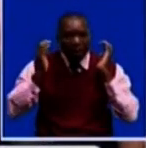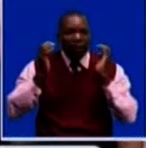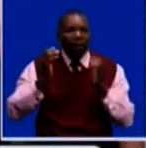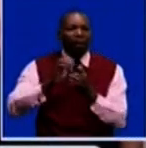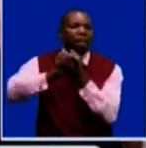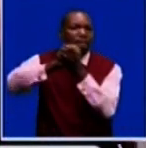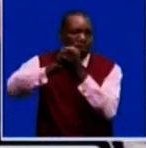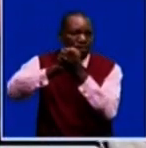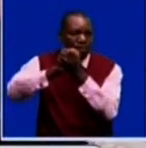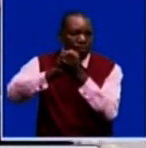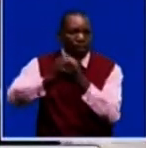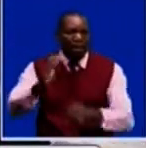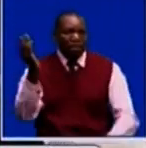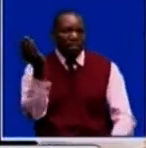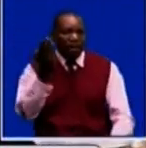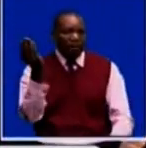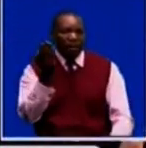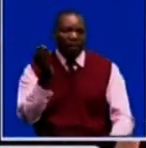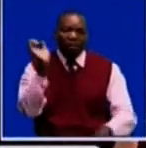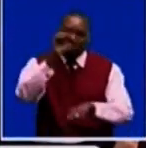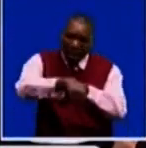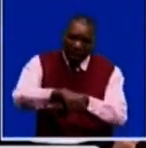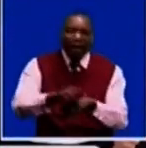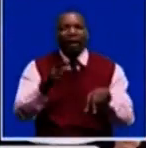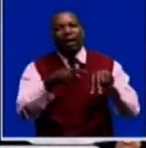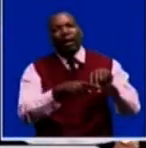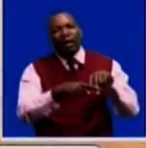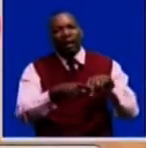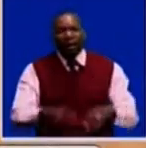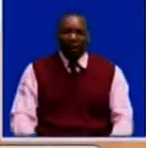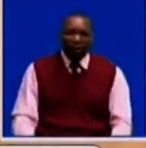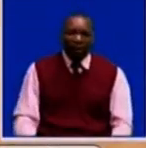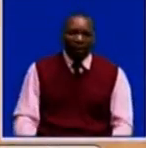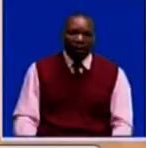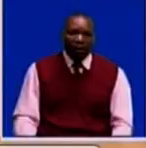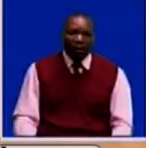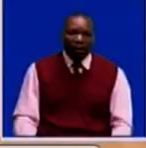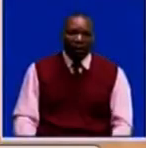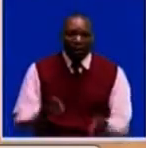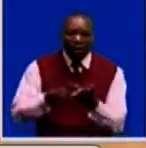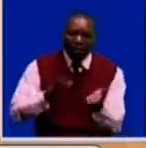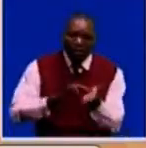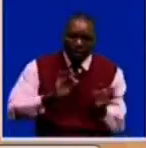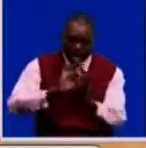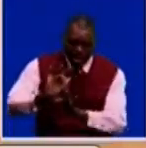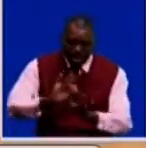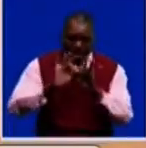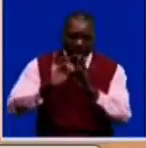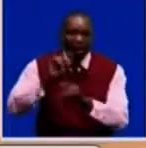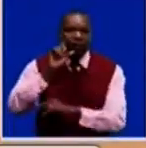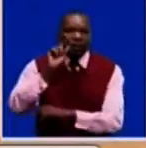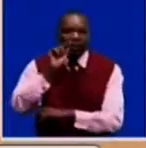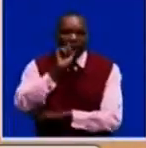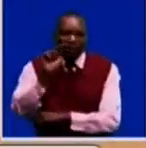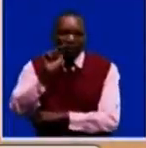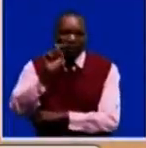solidarity messages in the fight against HIV and AIDS. Mesingoma, ZNBC News